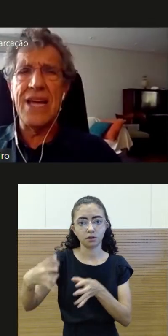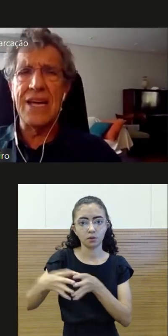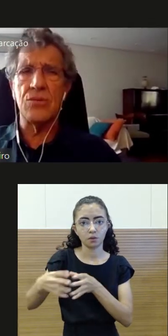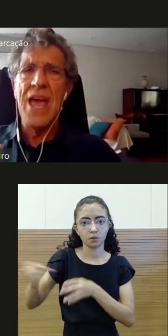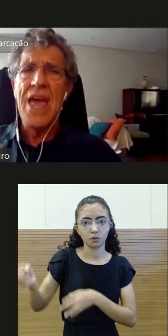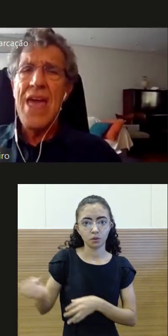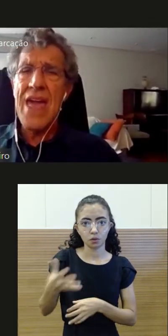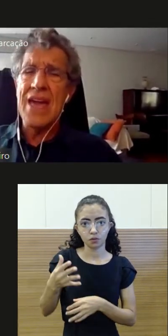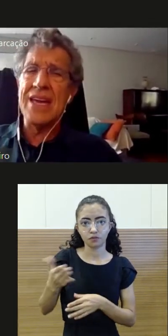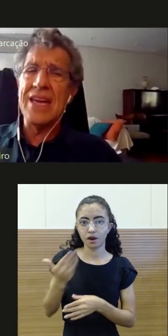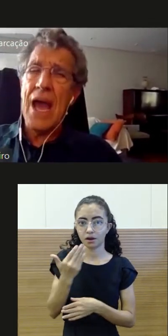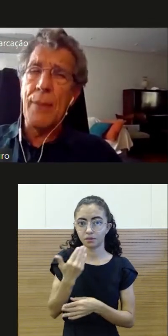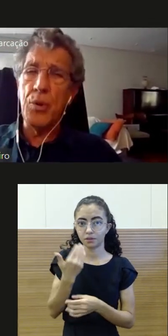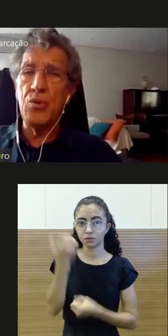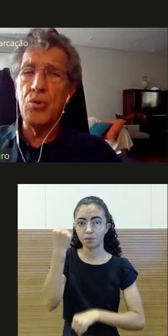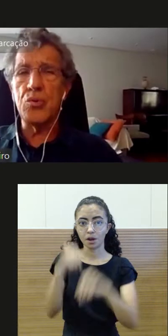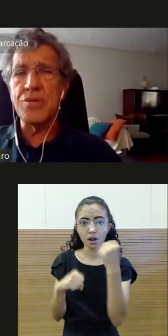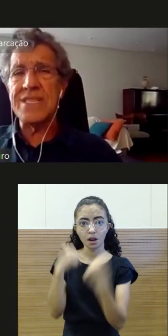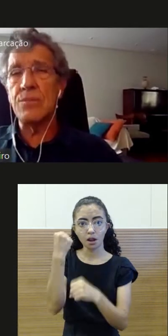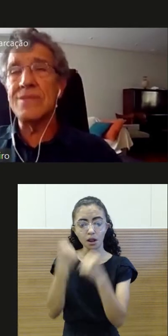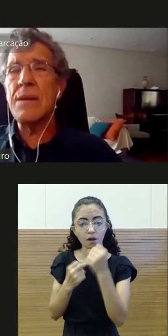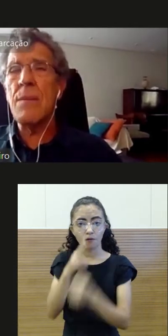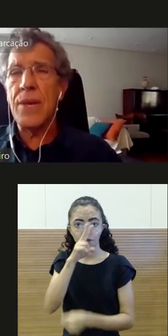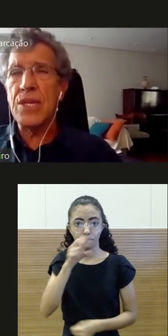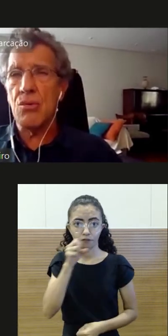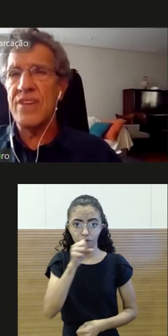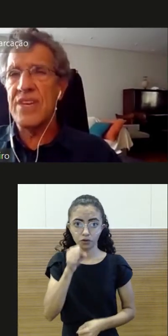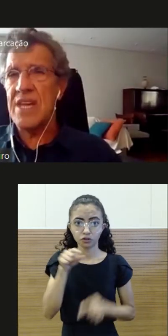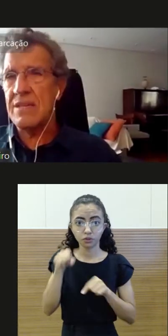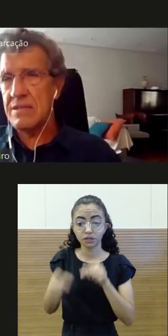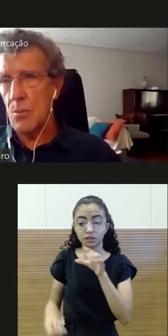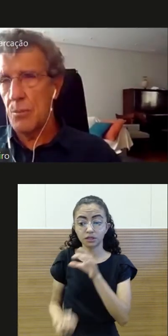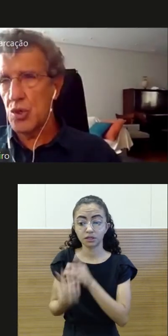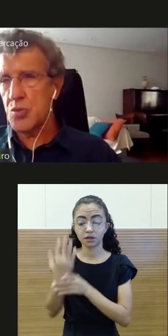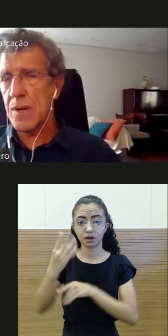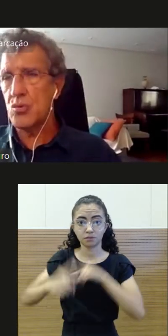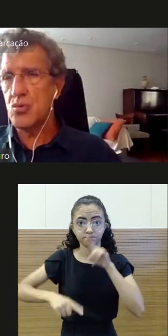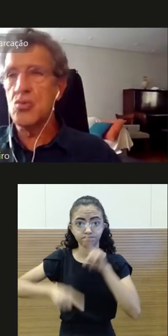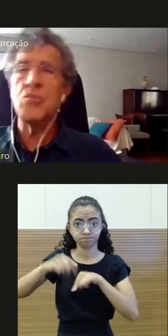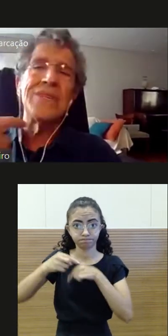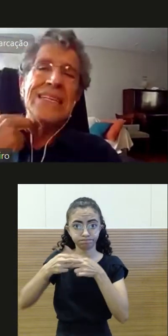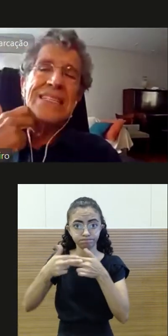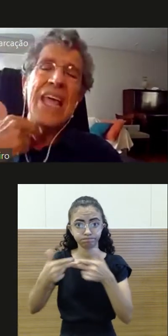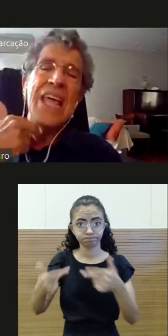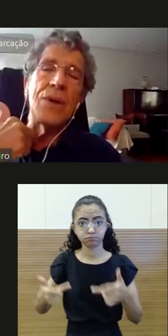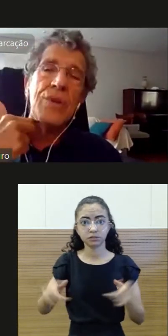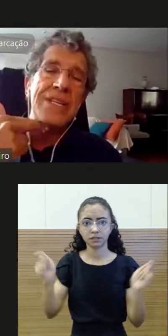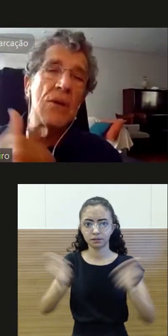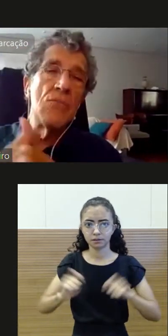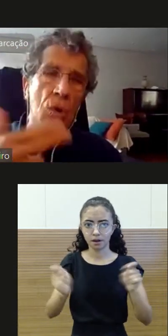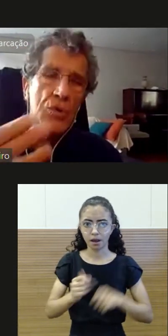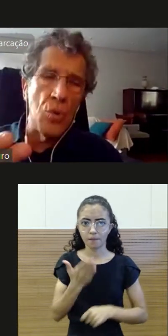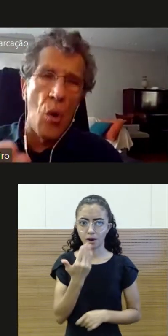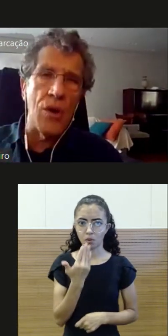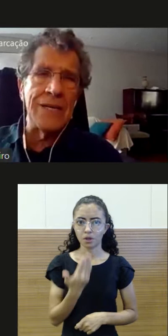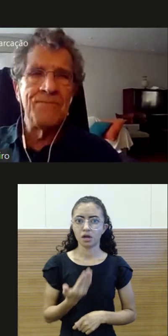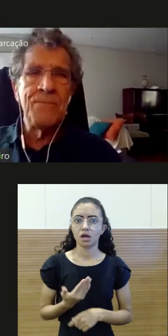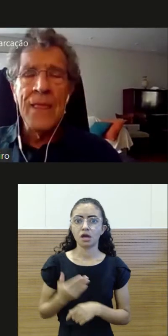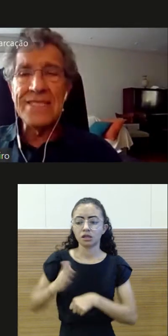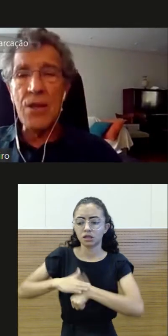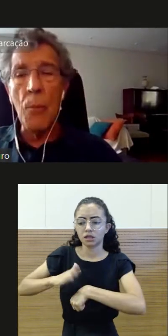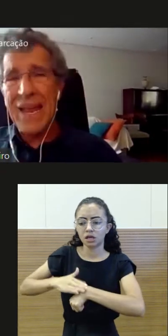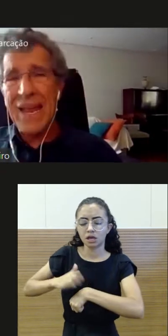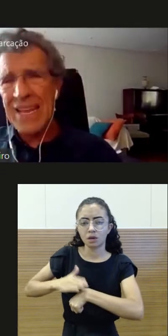group, the ultra processed foods in this case, is to create products that are extremely convenient, ready to eat.